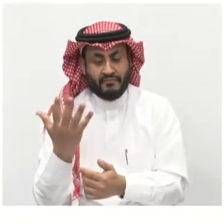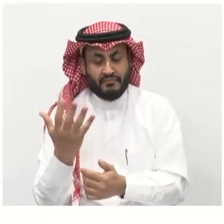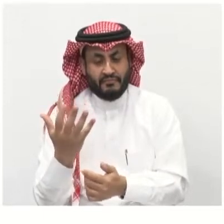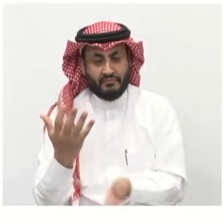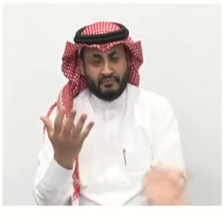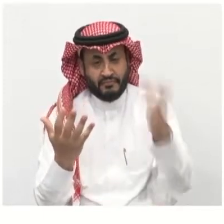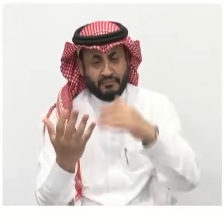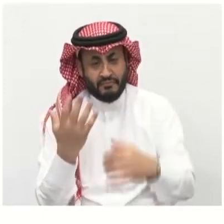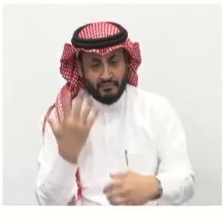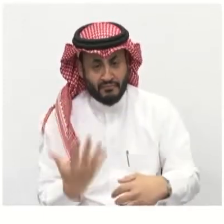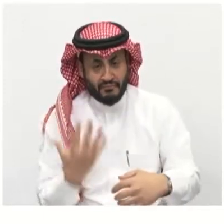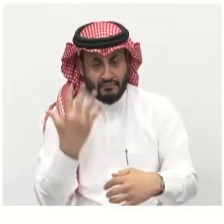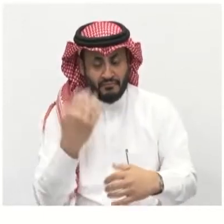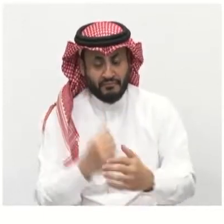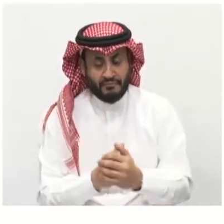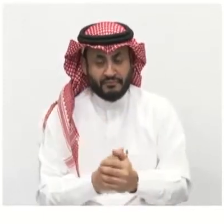1, 2, 3, 4, 5, another